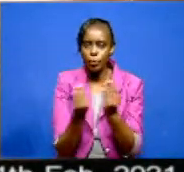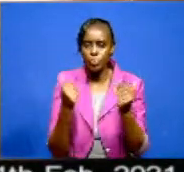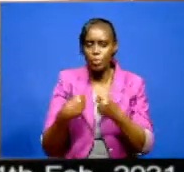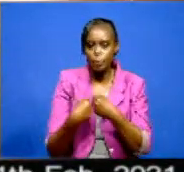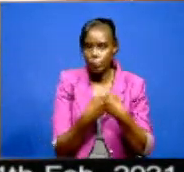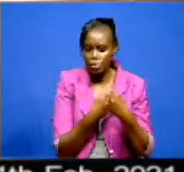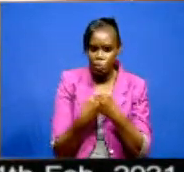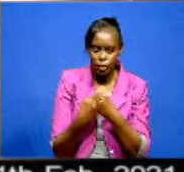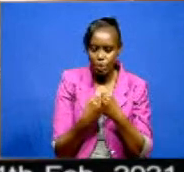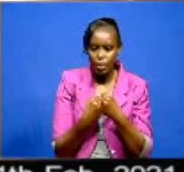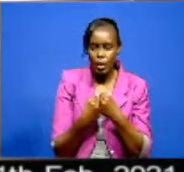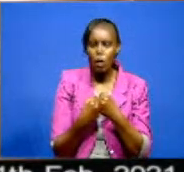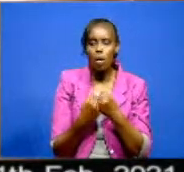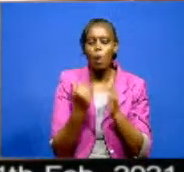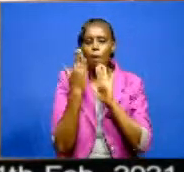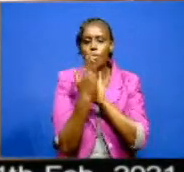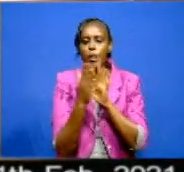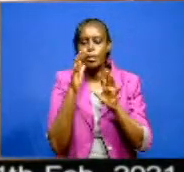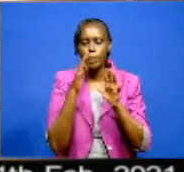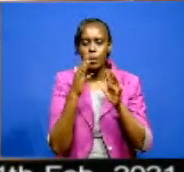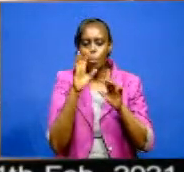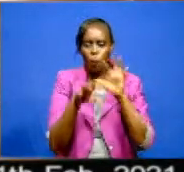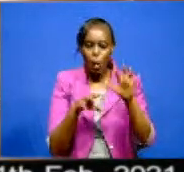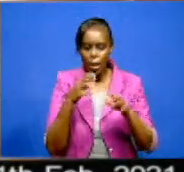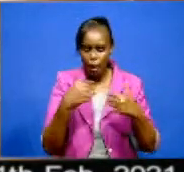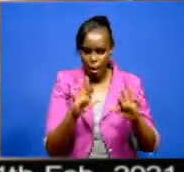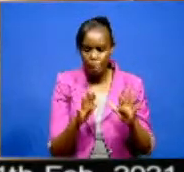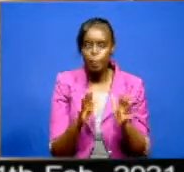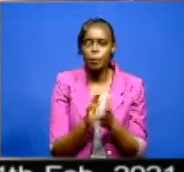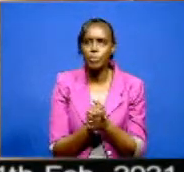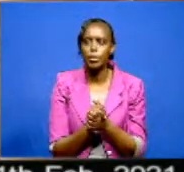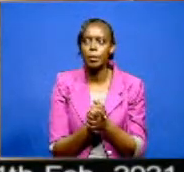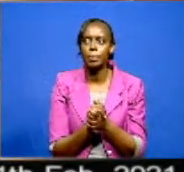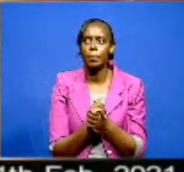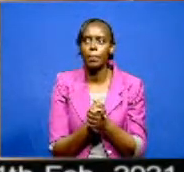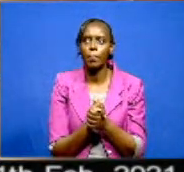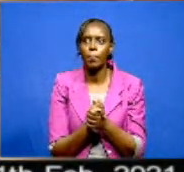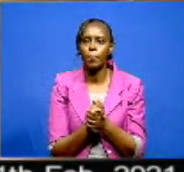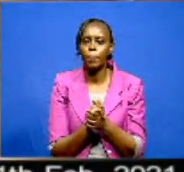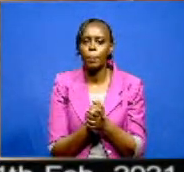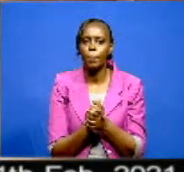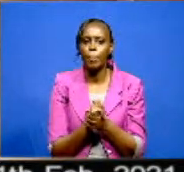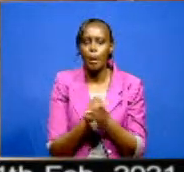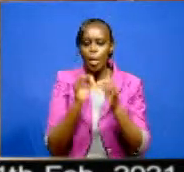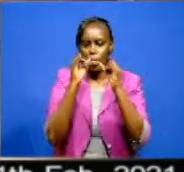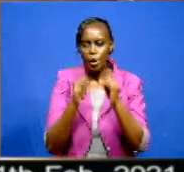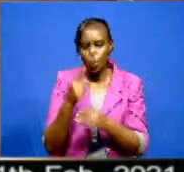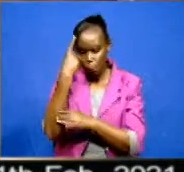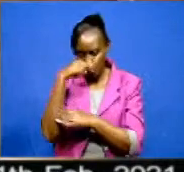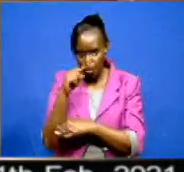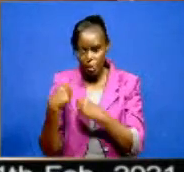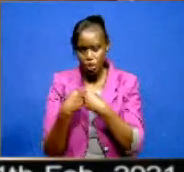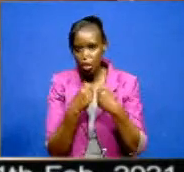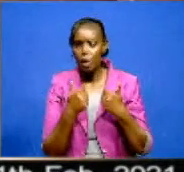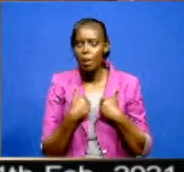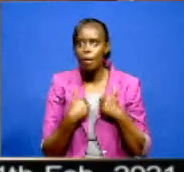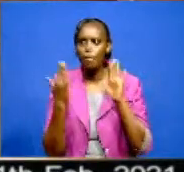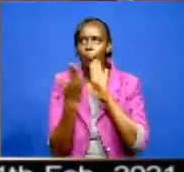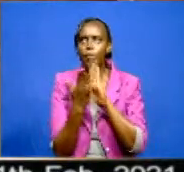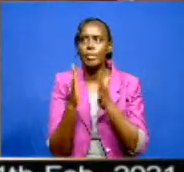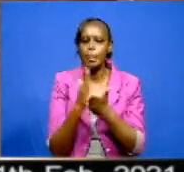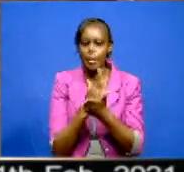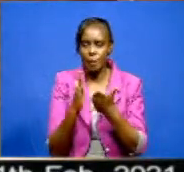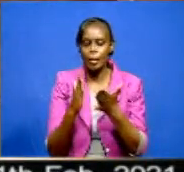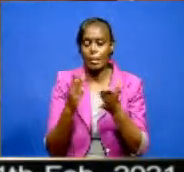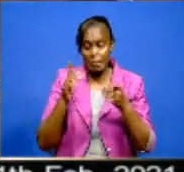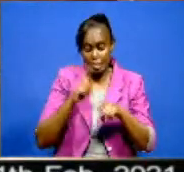facing wildlife and biodiversity conservation. Madam Speaker, the new policy addresses several challenges facing the sector at